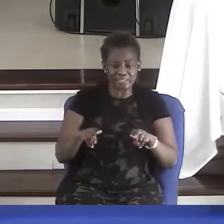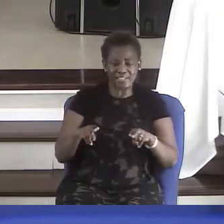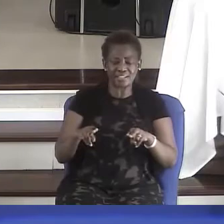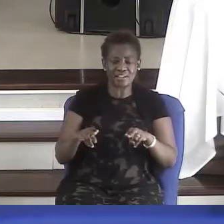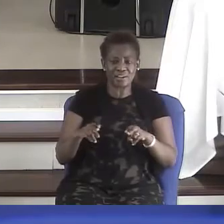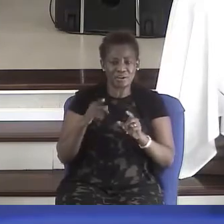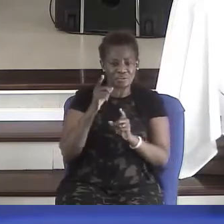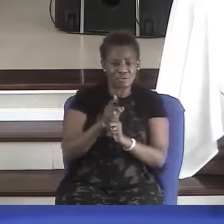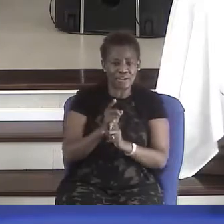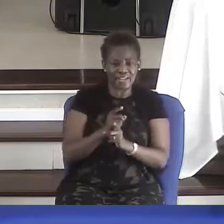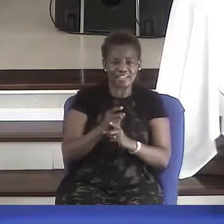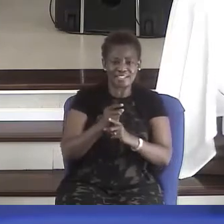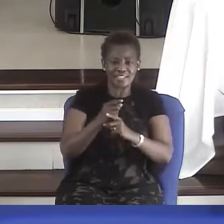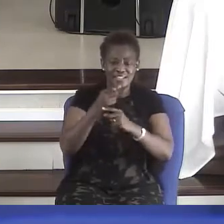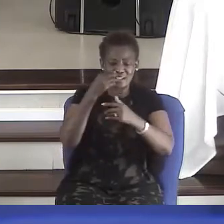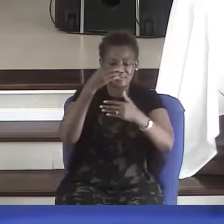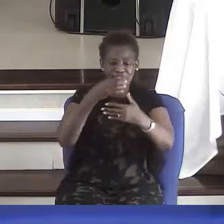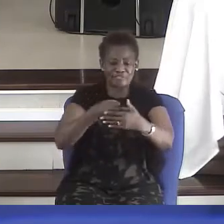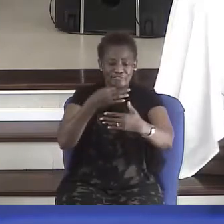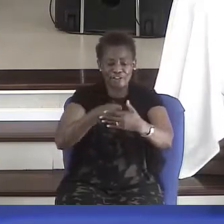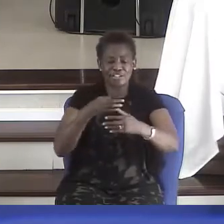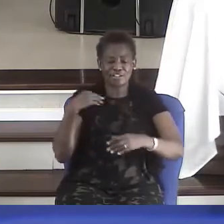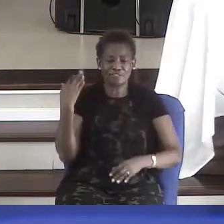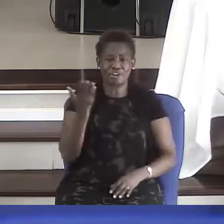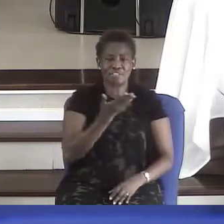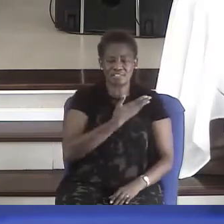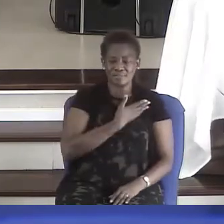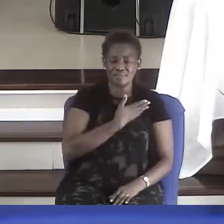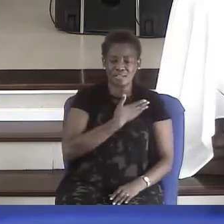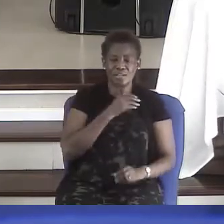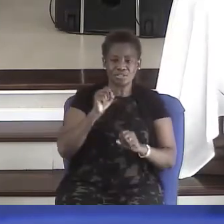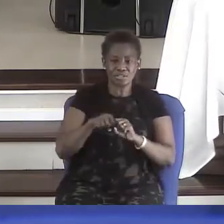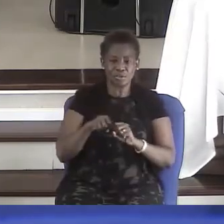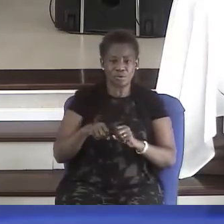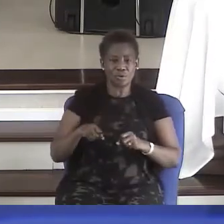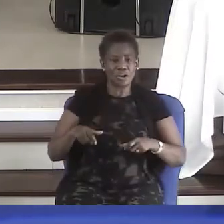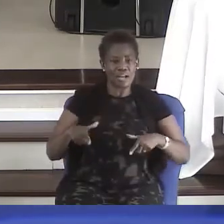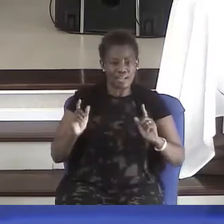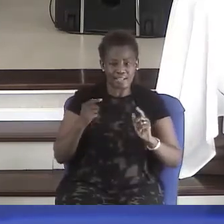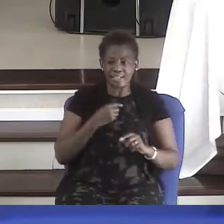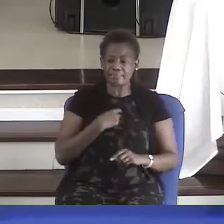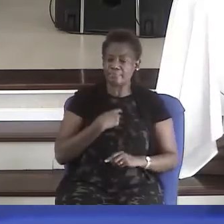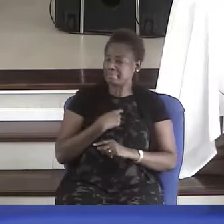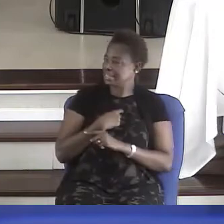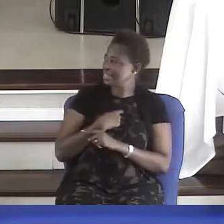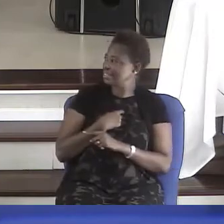So let me tell you what I found in Isaiah.